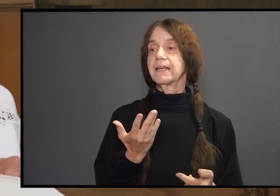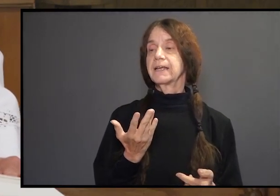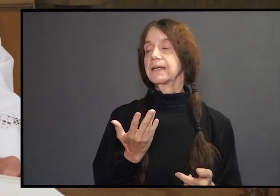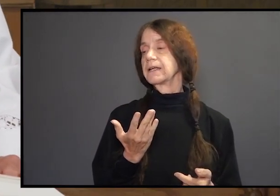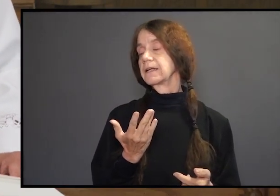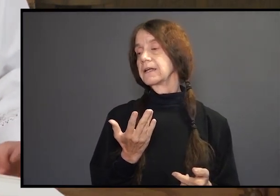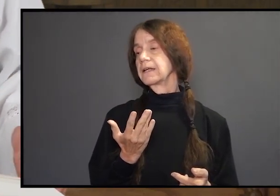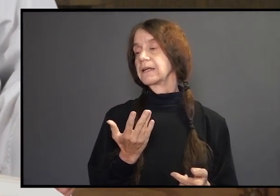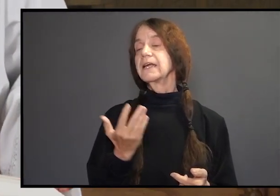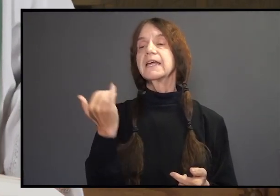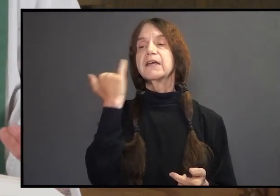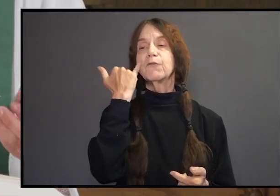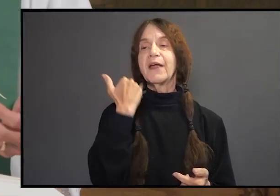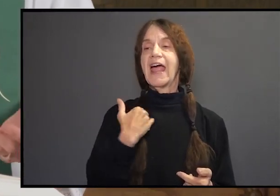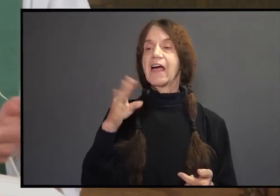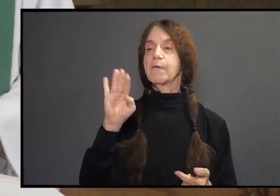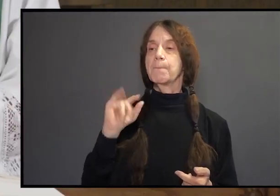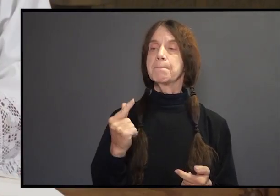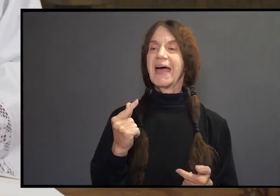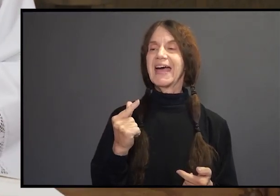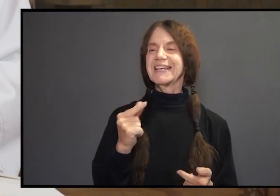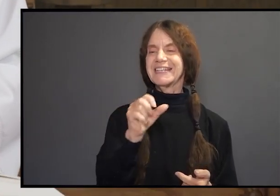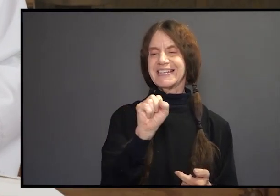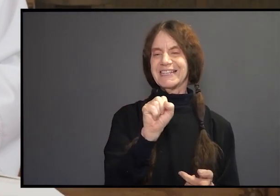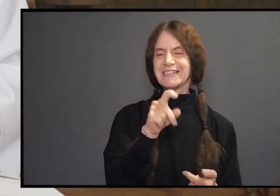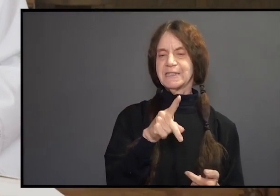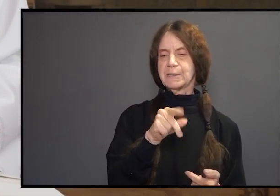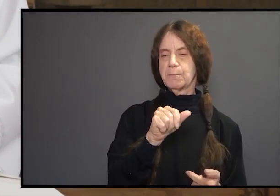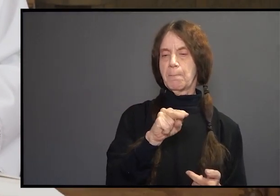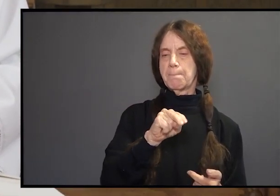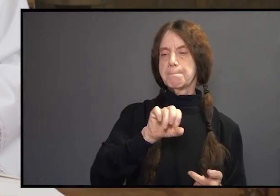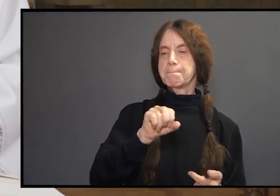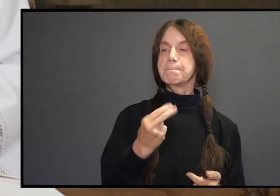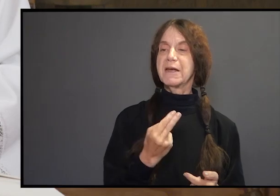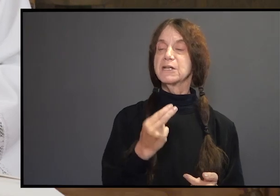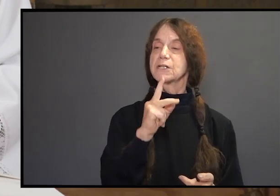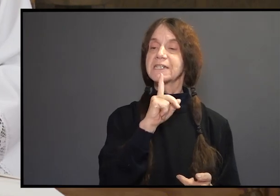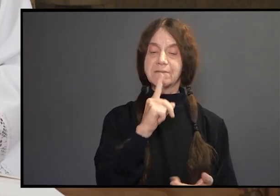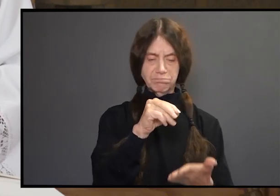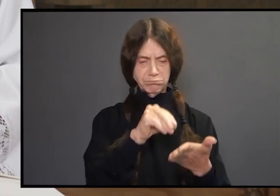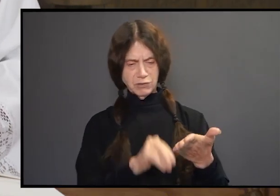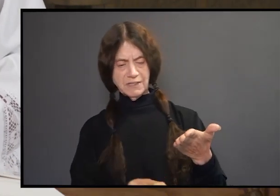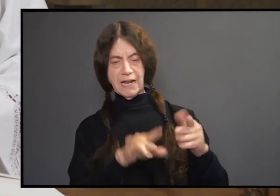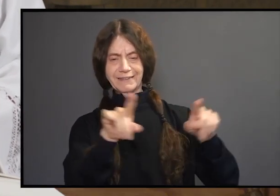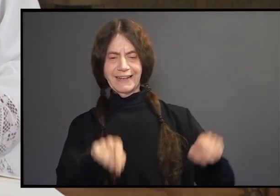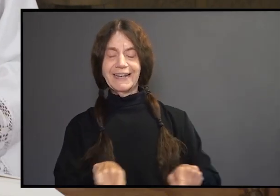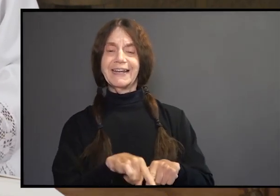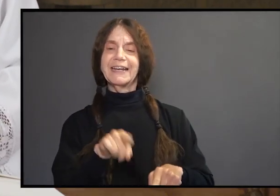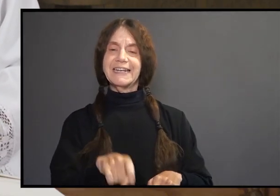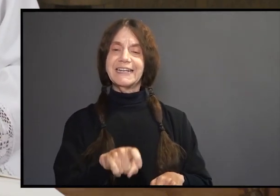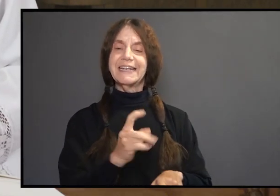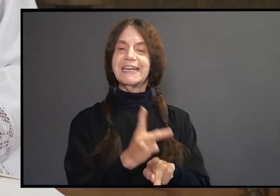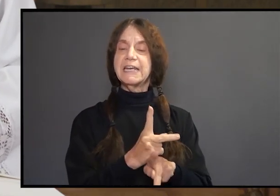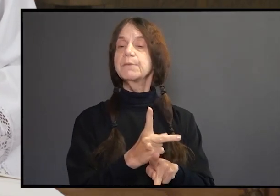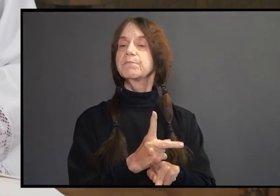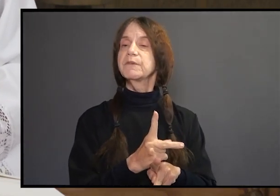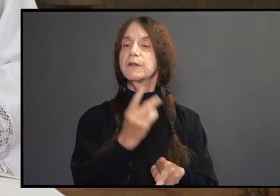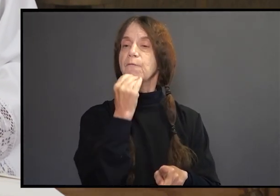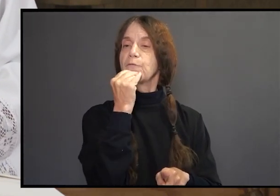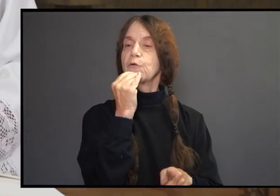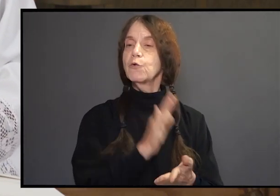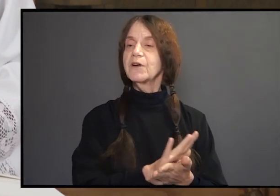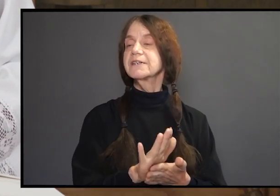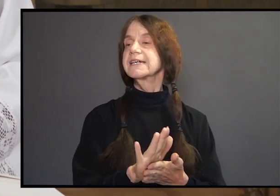fresh spinach, it emphasizes how important it is to keep the food we eat clean. Usually, no cause is determined